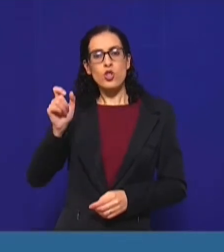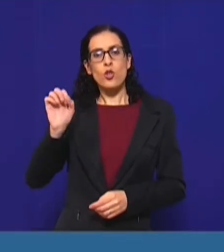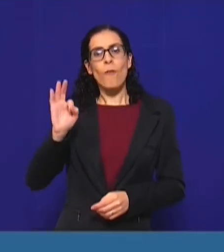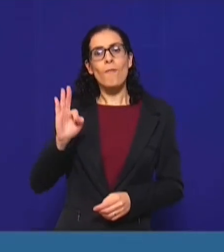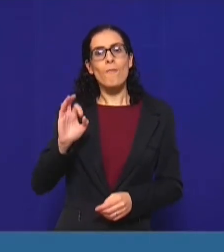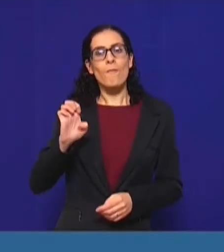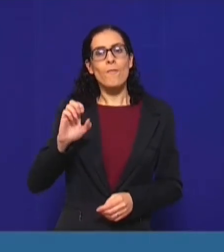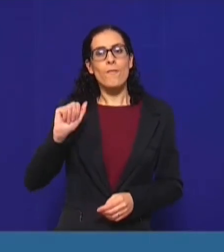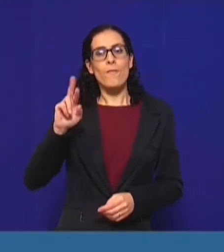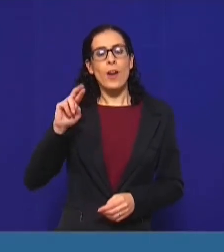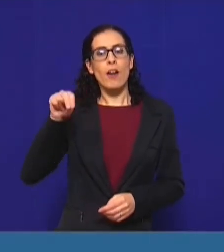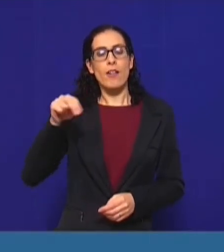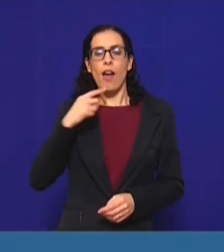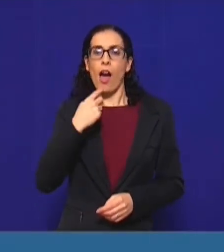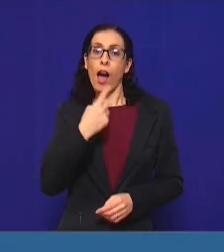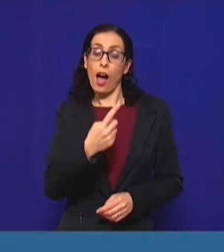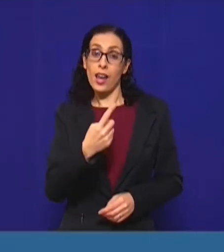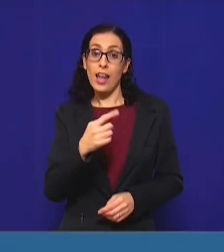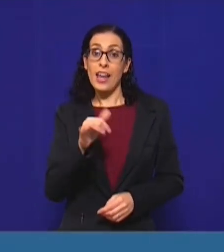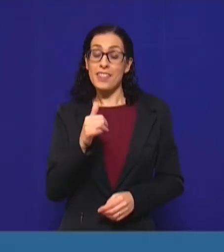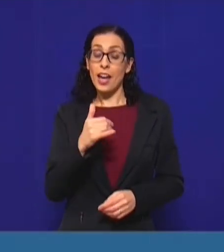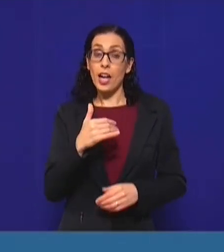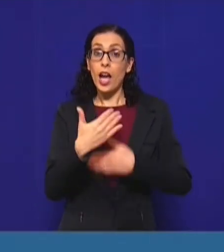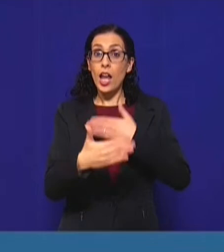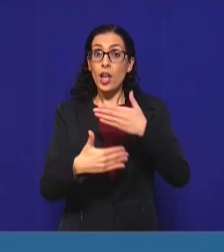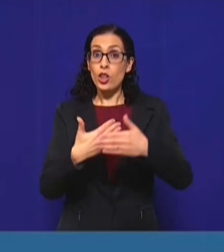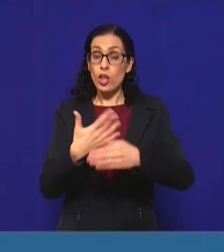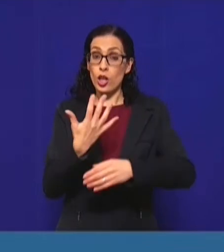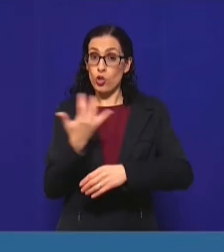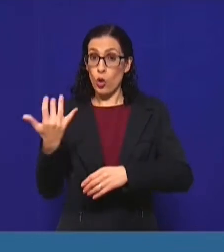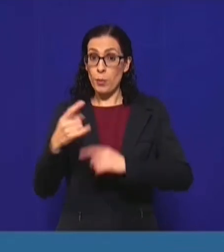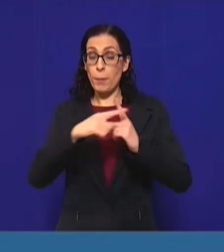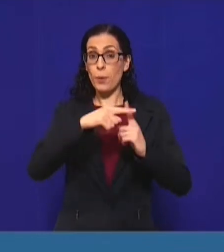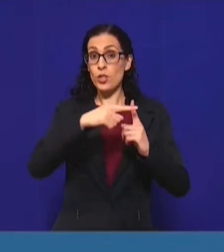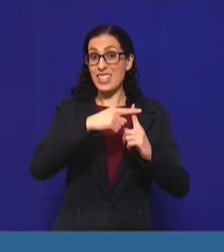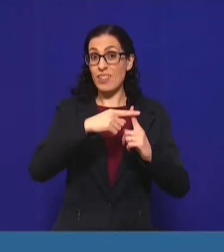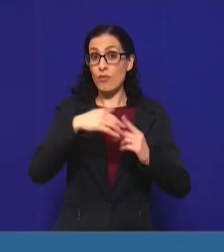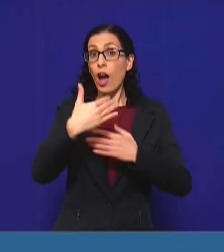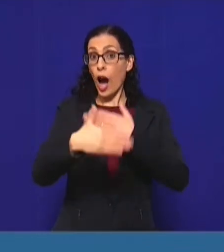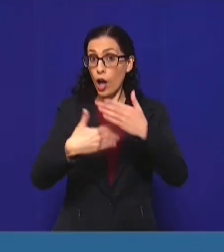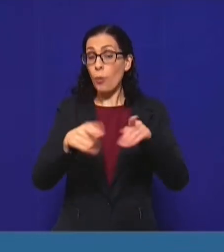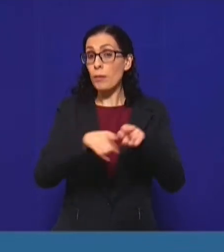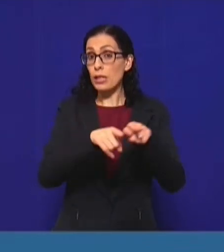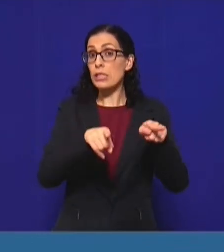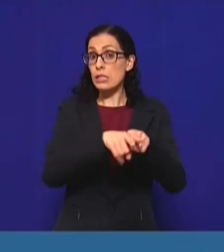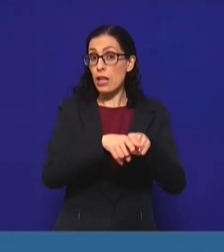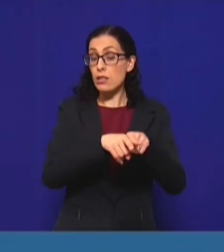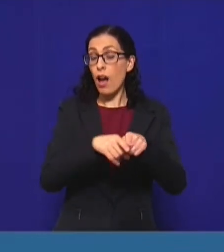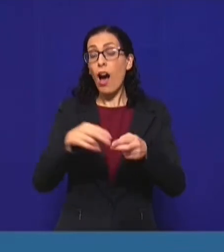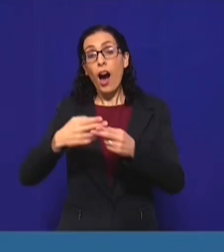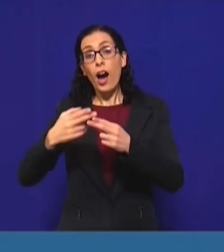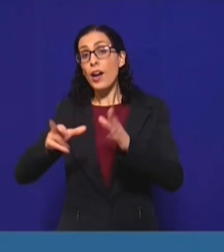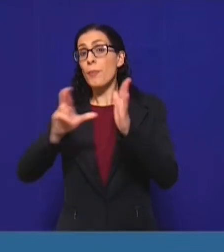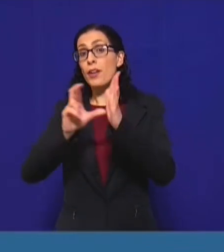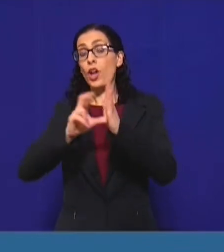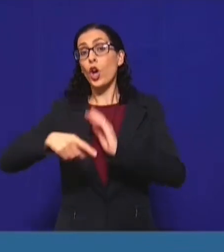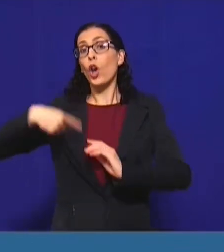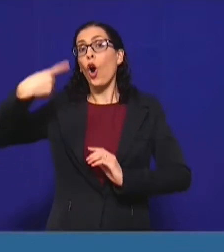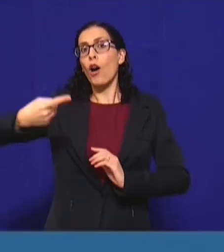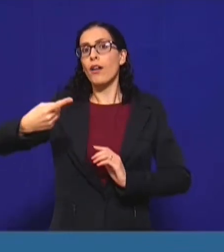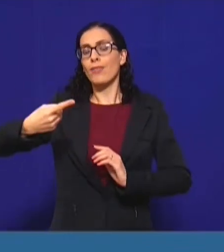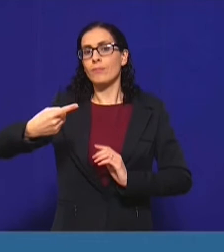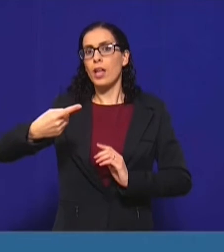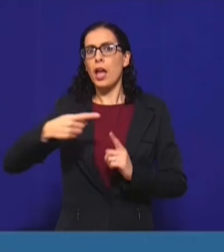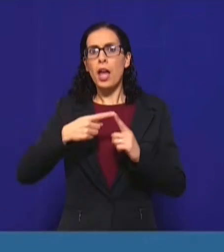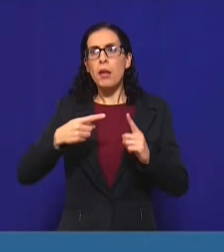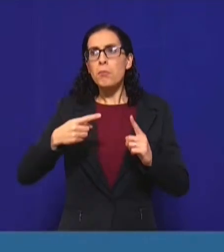cases persisted, that there would be new measures introduced. Today, we registered a record that is much higher than what we had the first week of